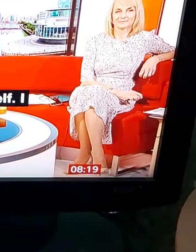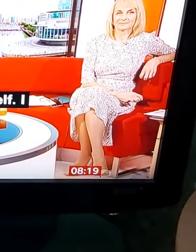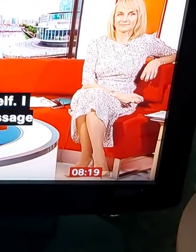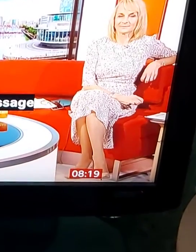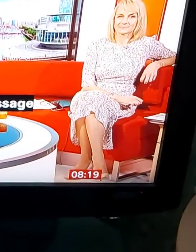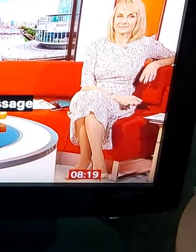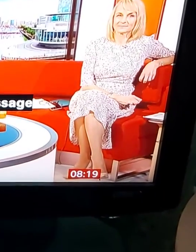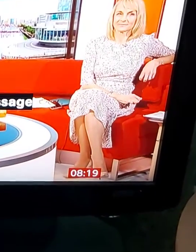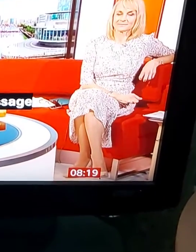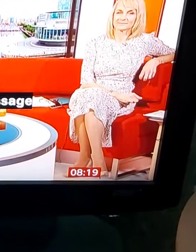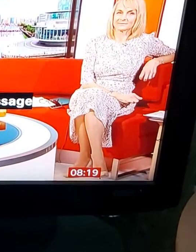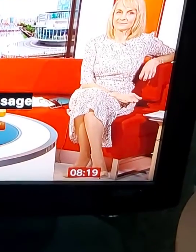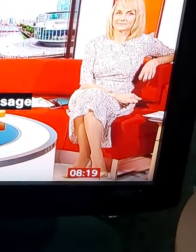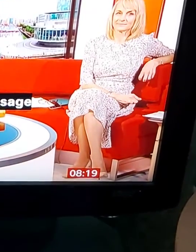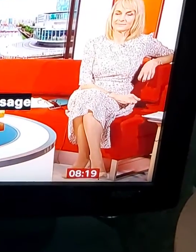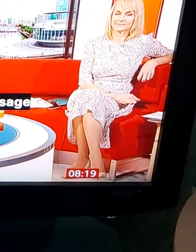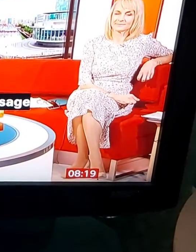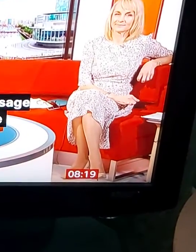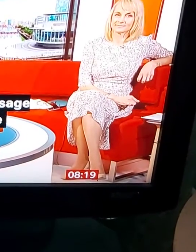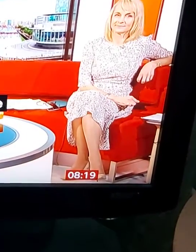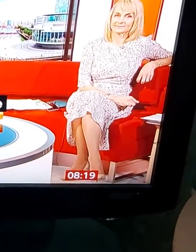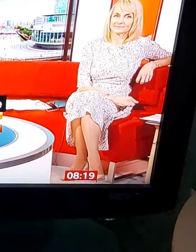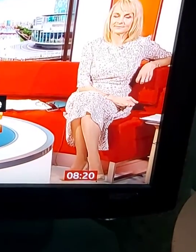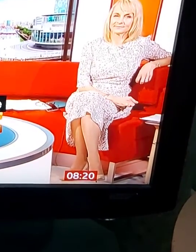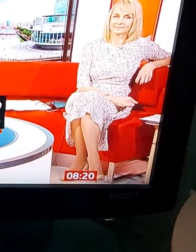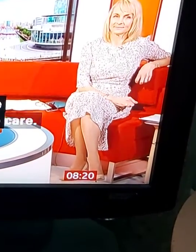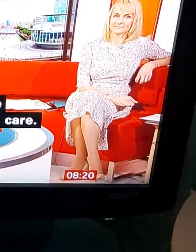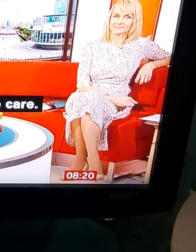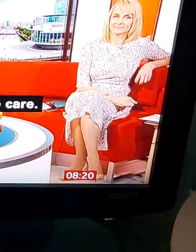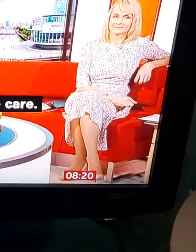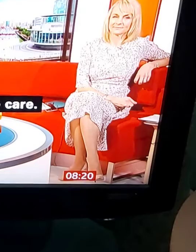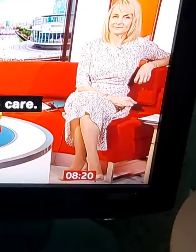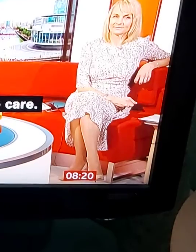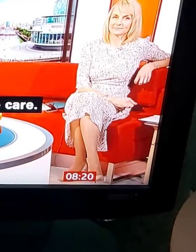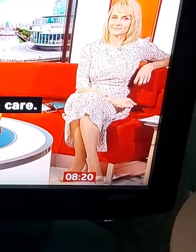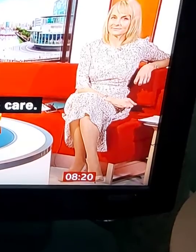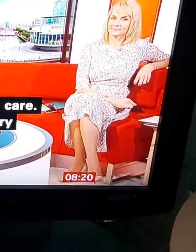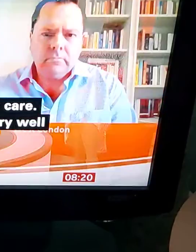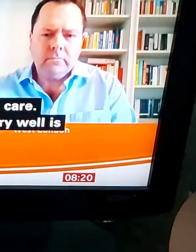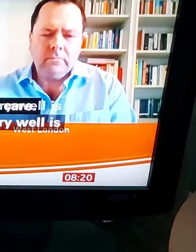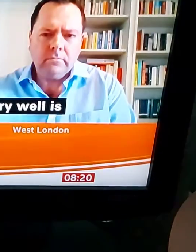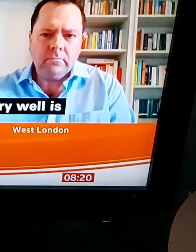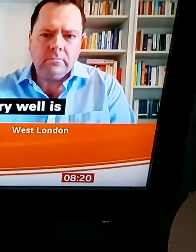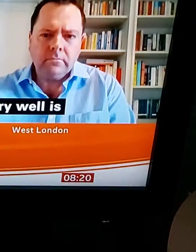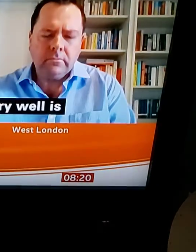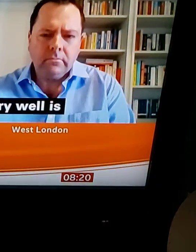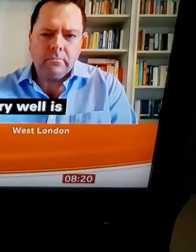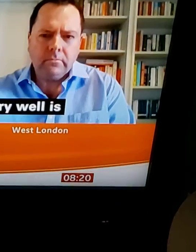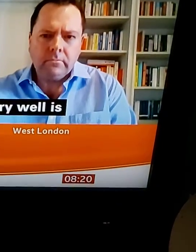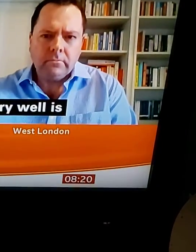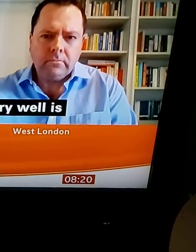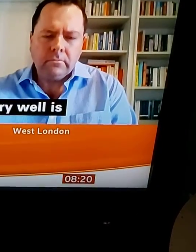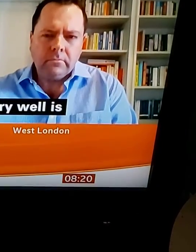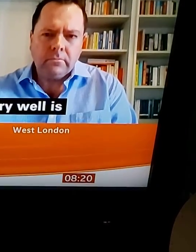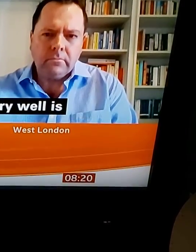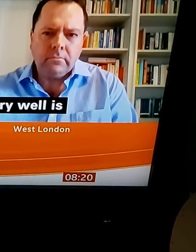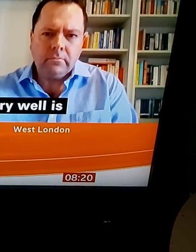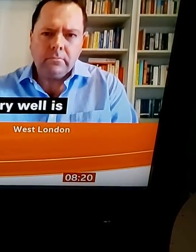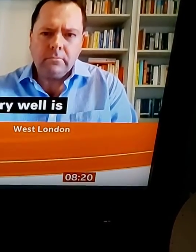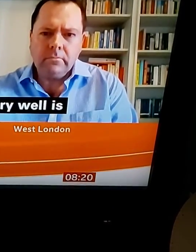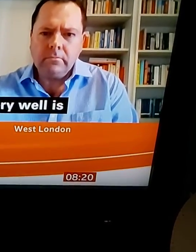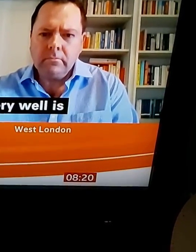intensive care at the moment. One man who knows Boris Johnson very well is Will Walden, his friend and former Director of Communications. He joins us